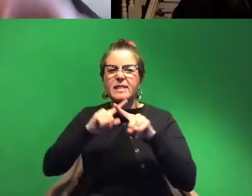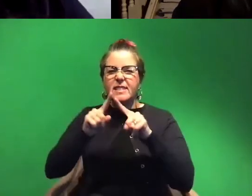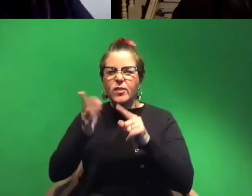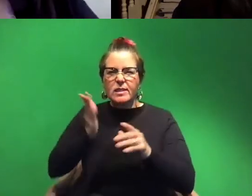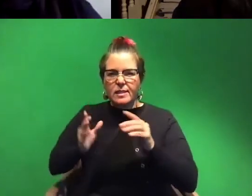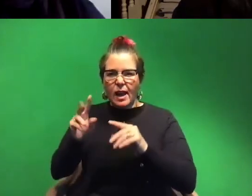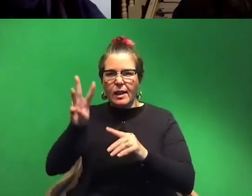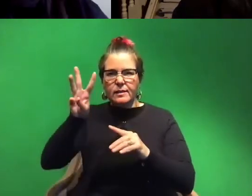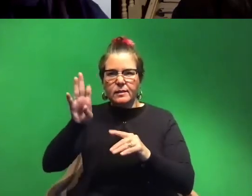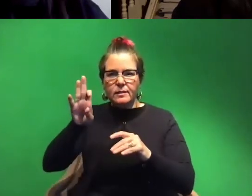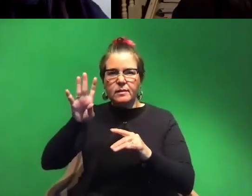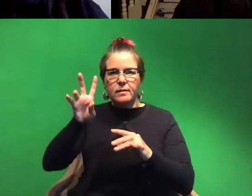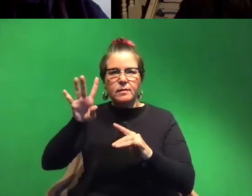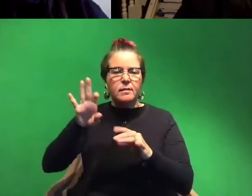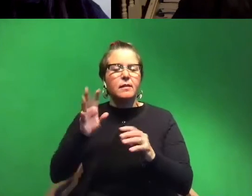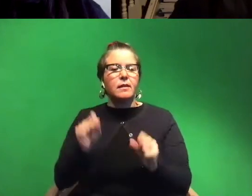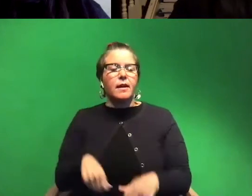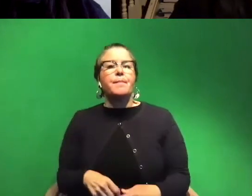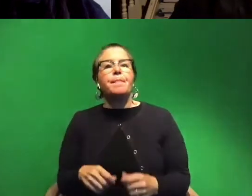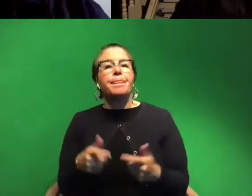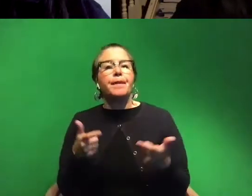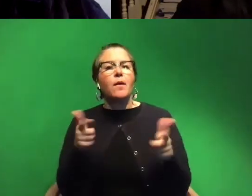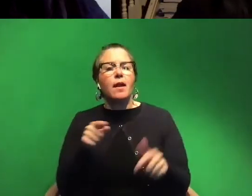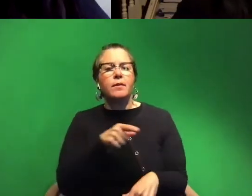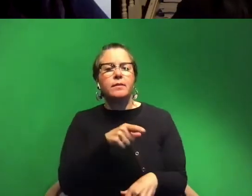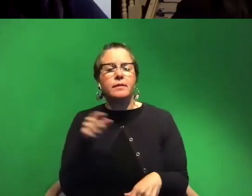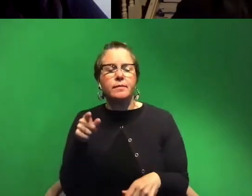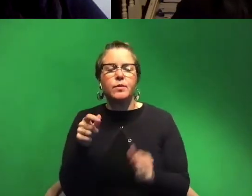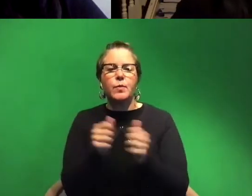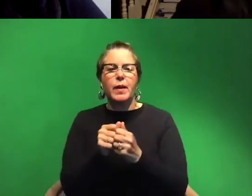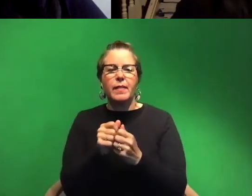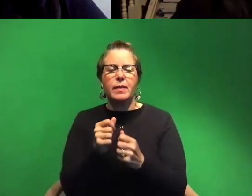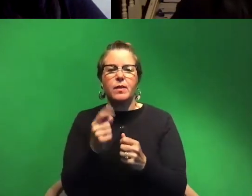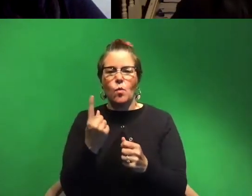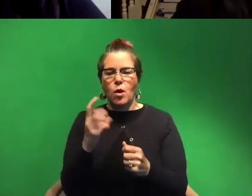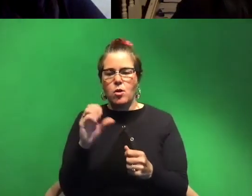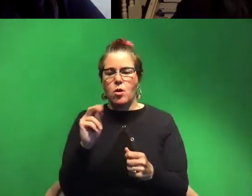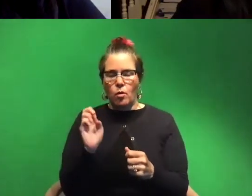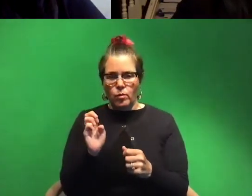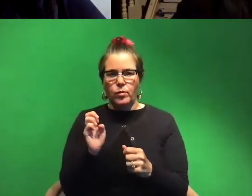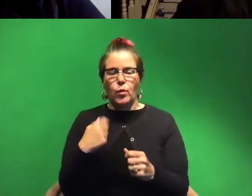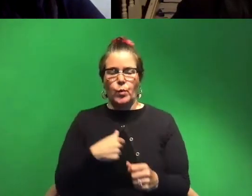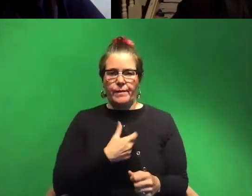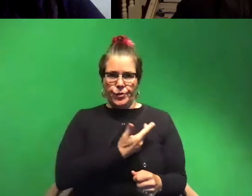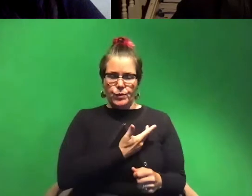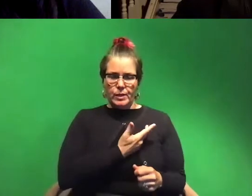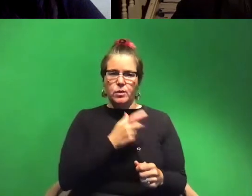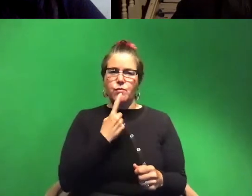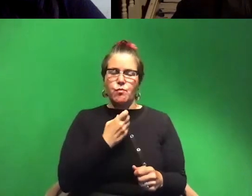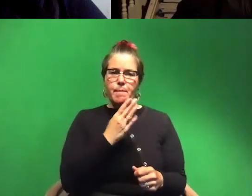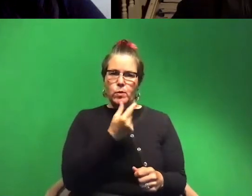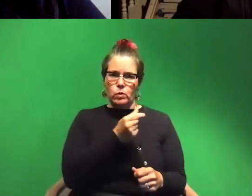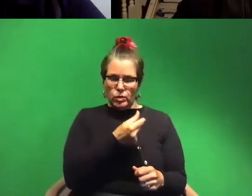it. And that allows them, with a single cone, we have 3 cones that see red, blue, and